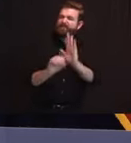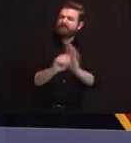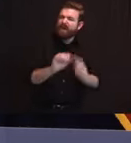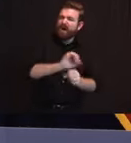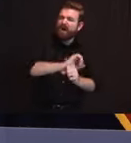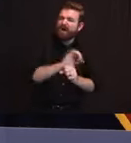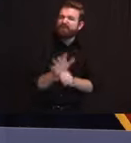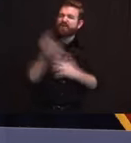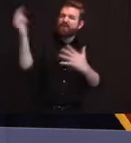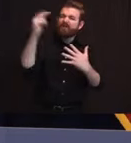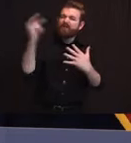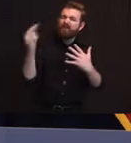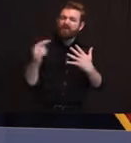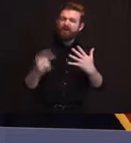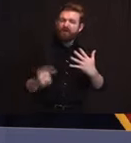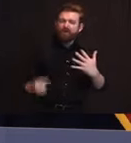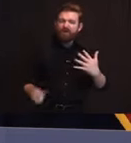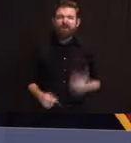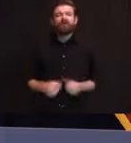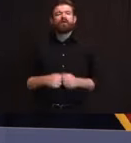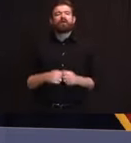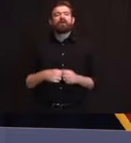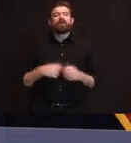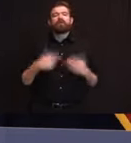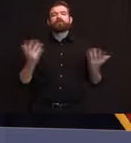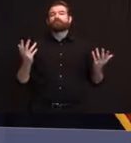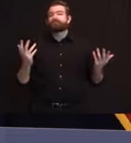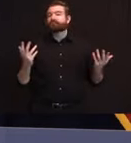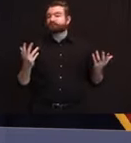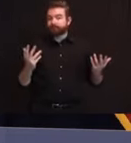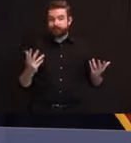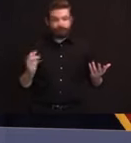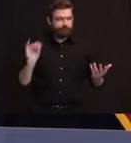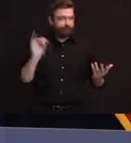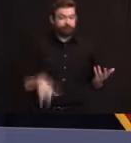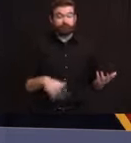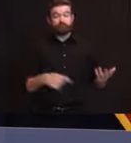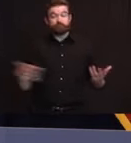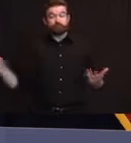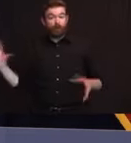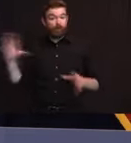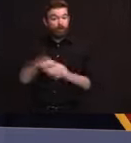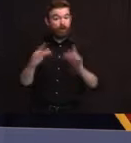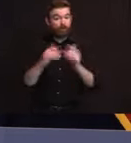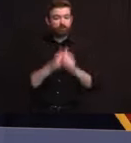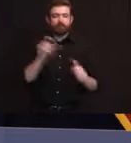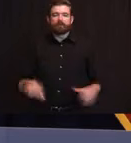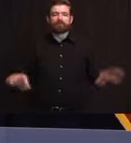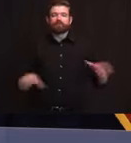tracing. Next, they'll receive an overview of the social determinants of health, how where we live, work, and